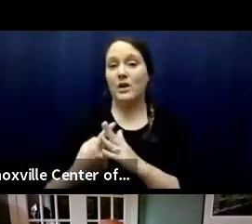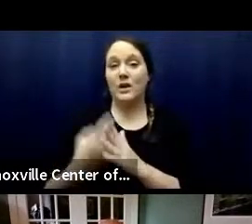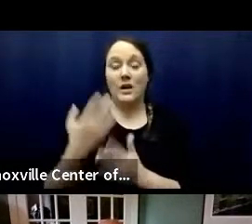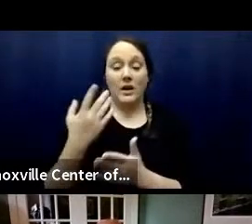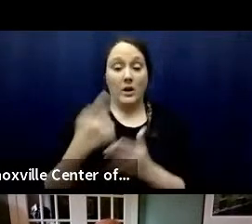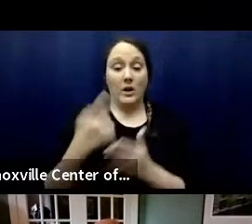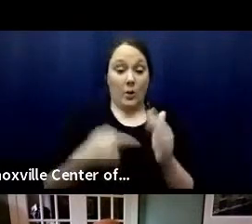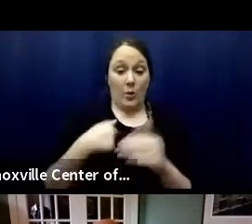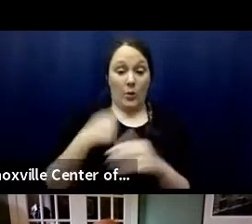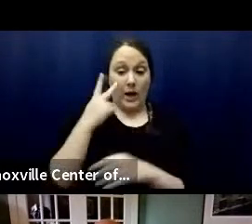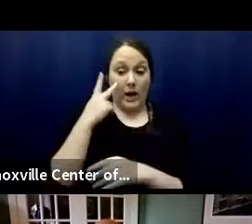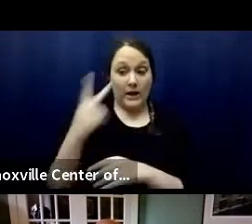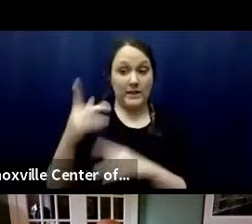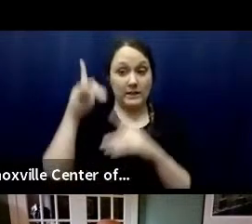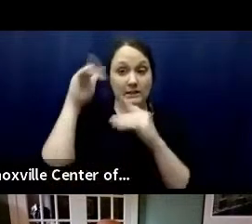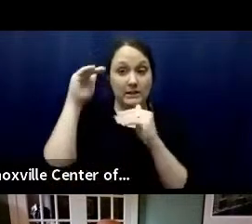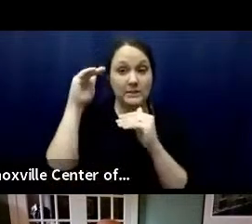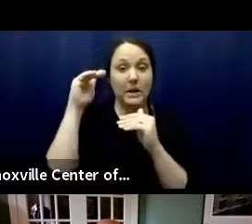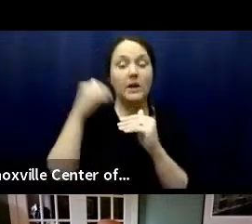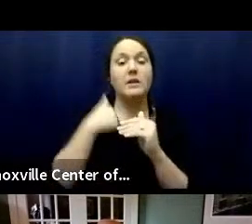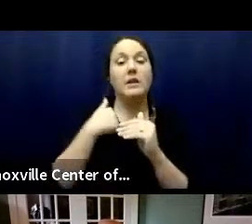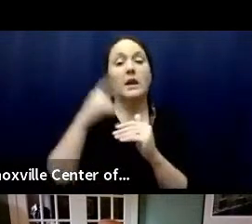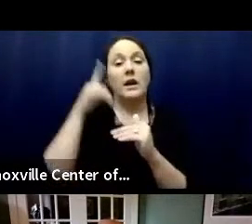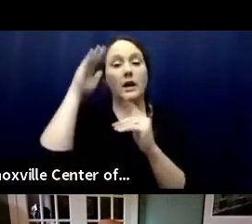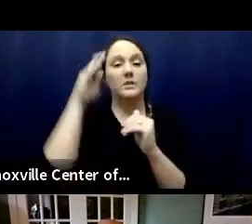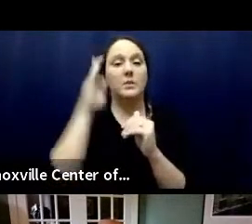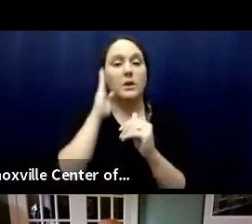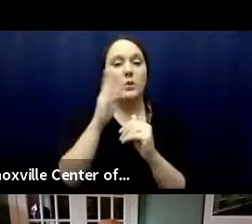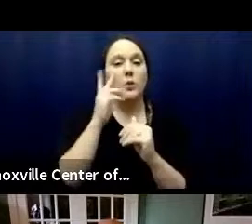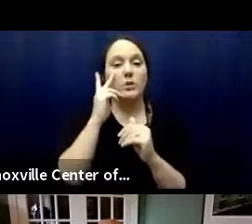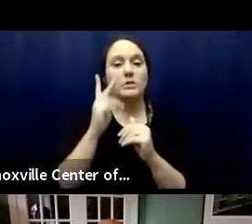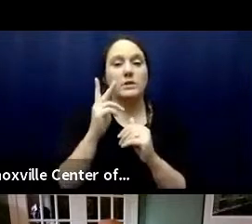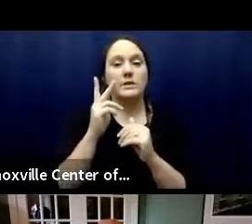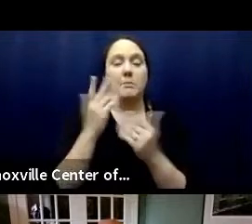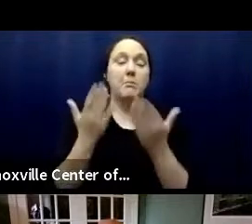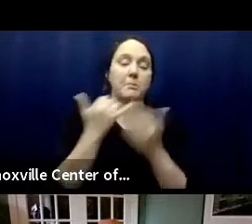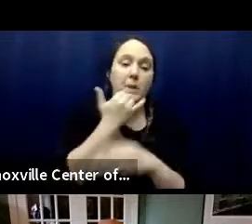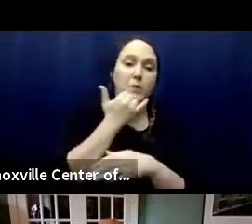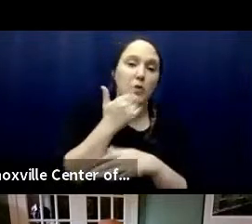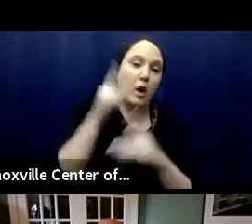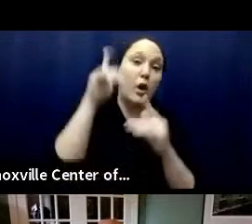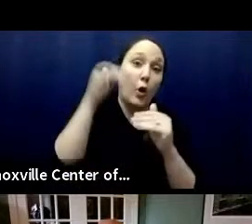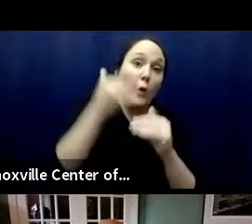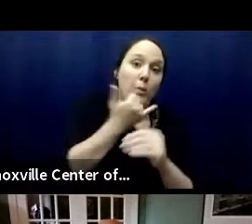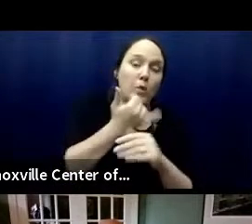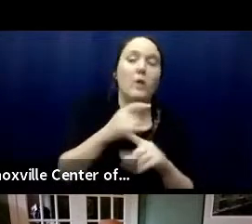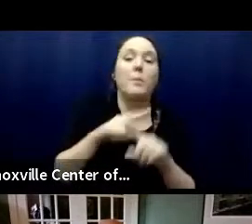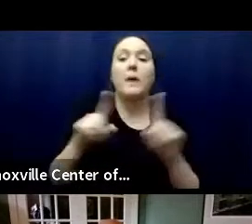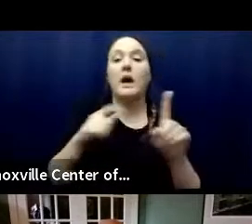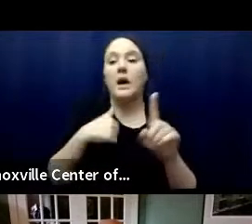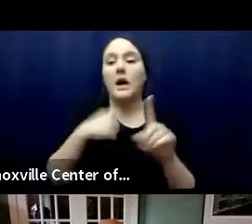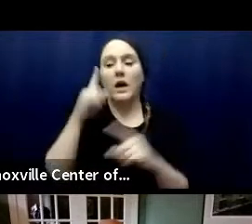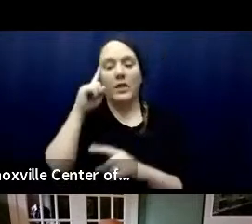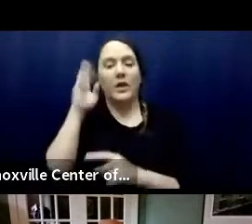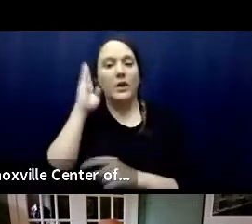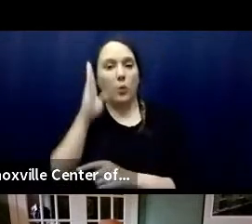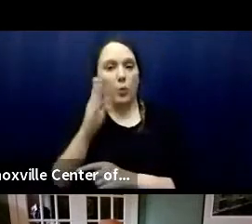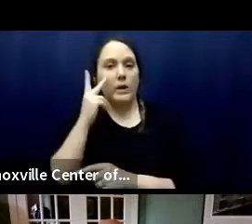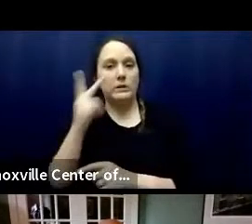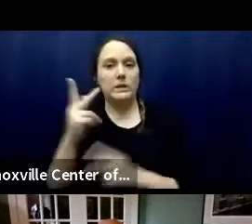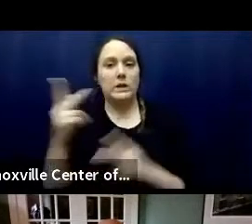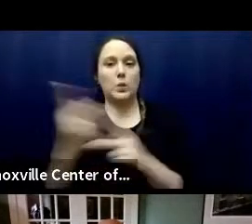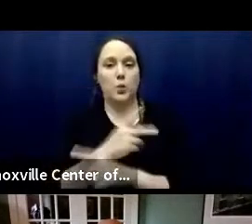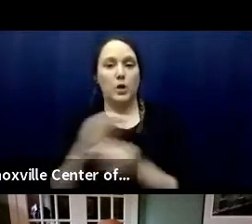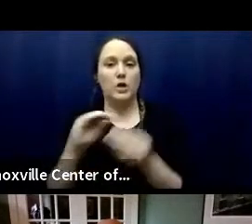expect, I expect that we are going to see, again, I may be wrong, I hope I'm wrong, but I think we're going to see worse